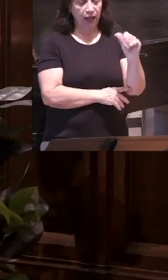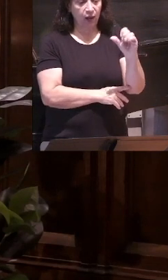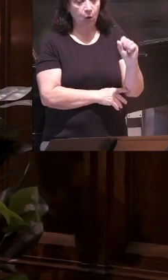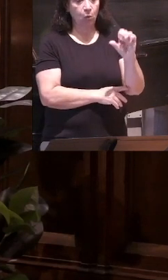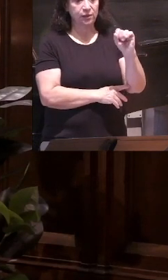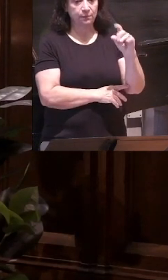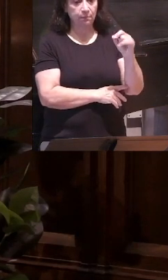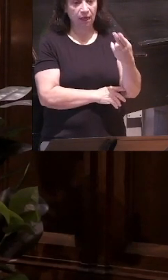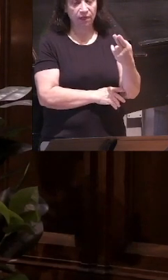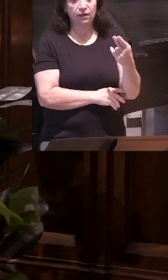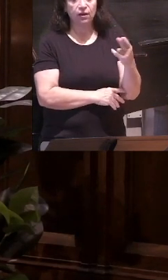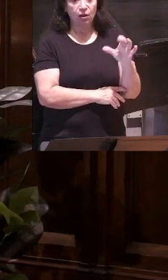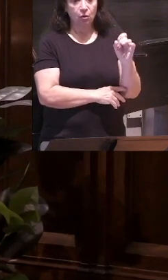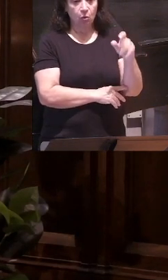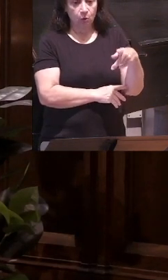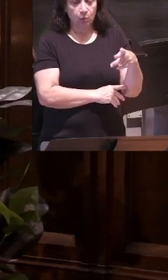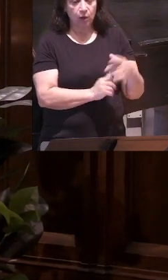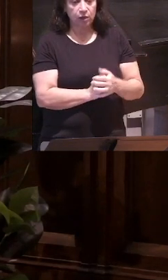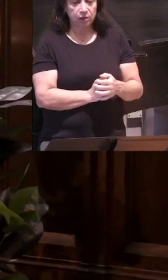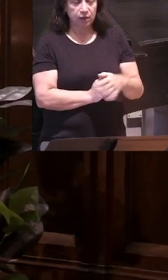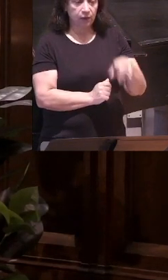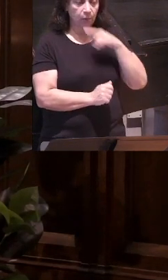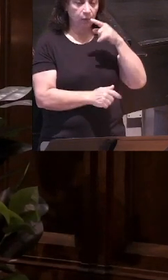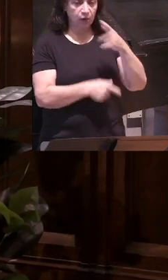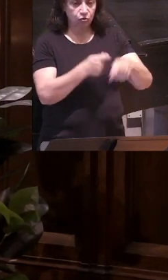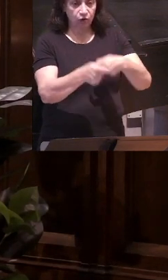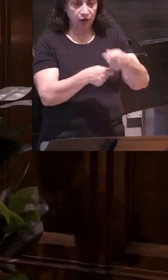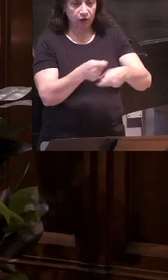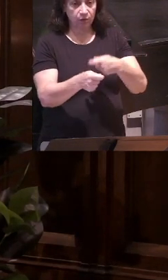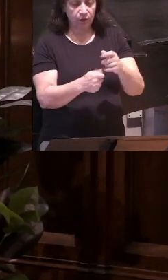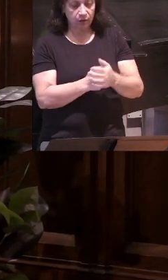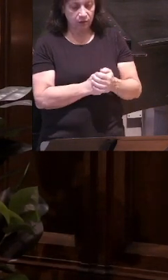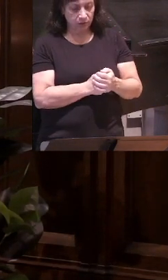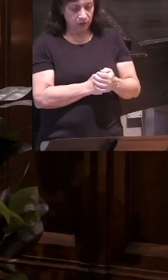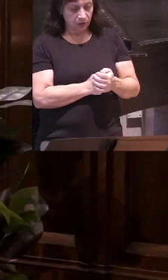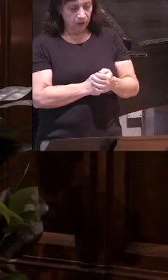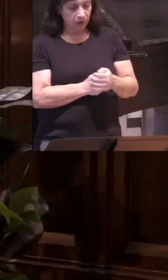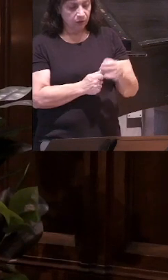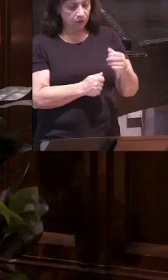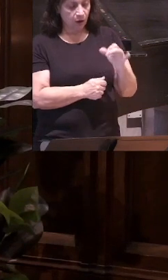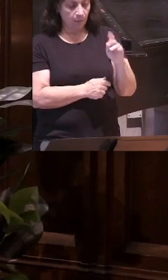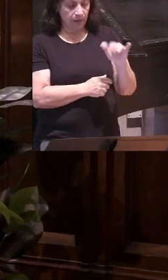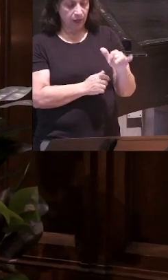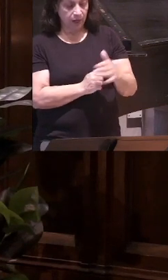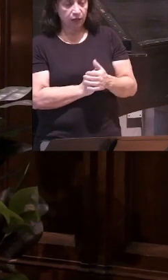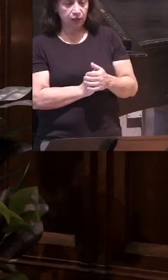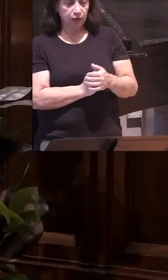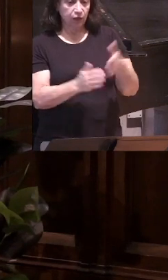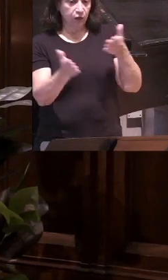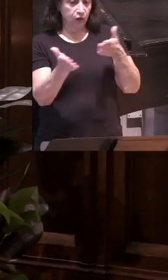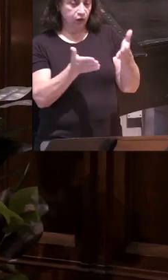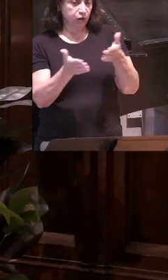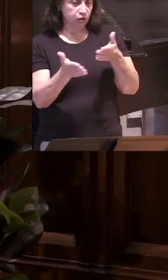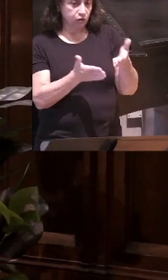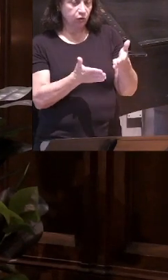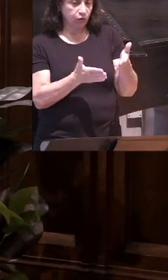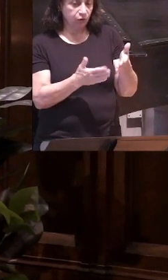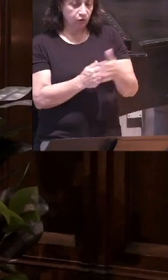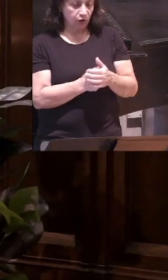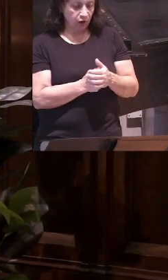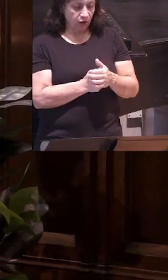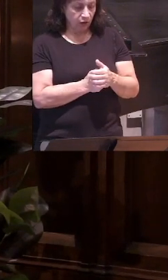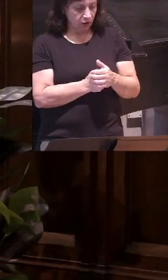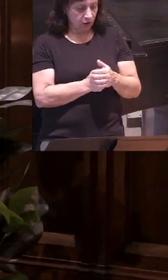Smith Corporation, a publicly traded S&P 500 company, where he served on the audit